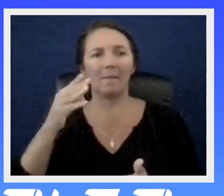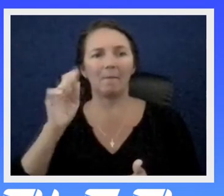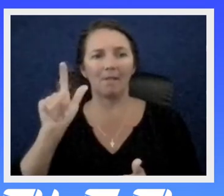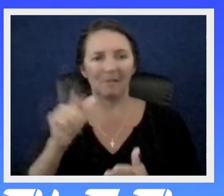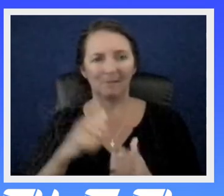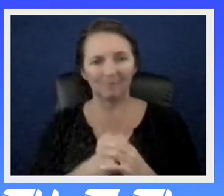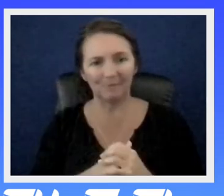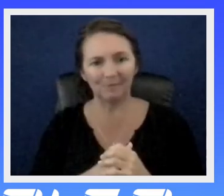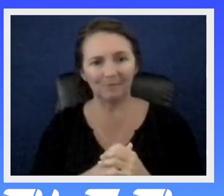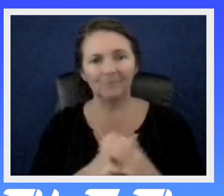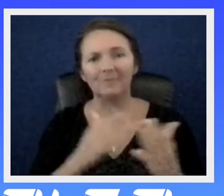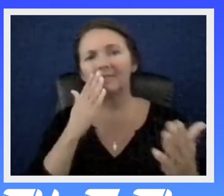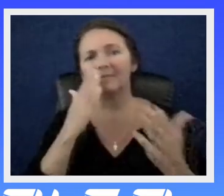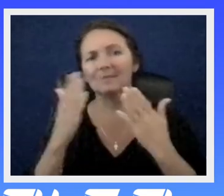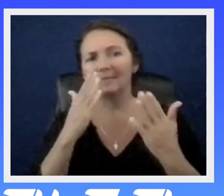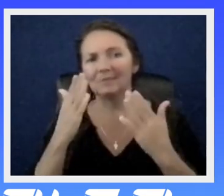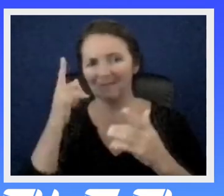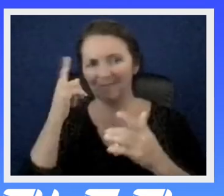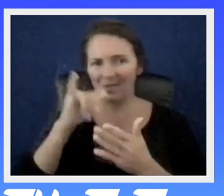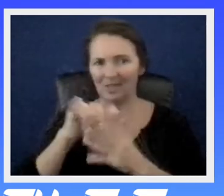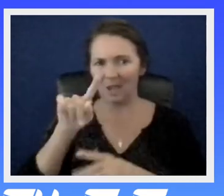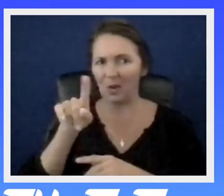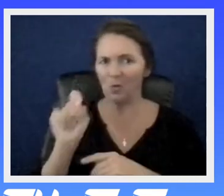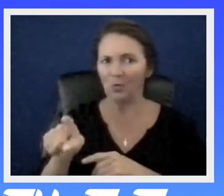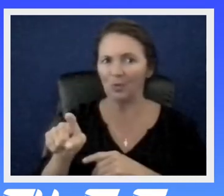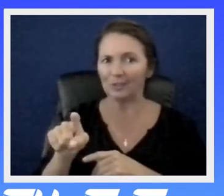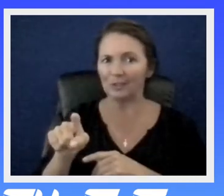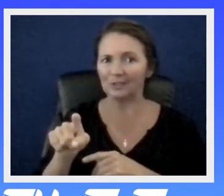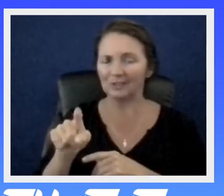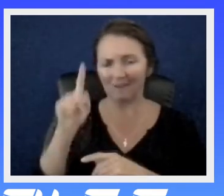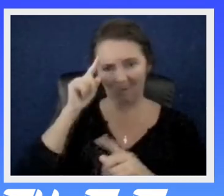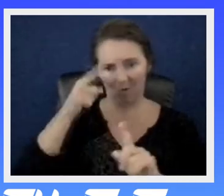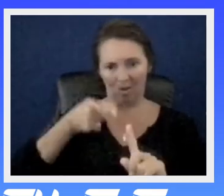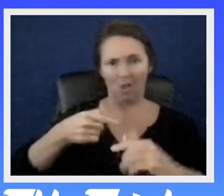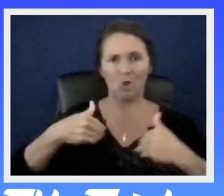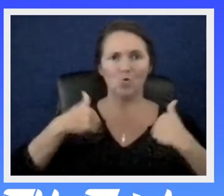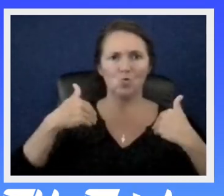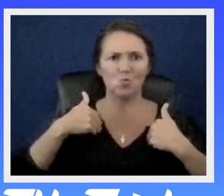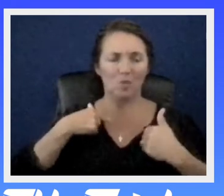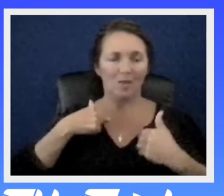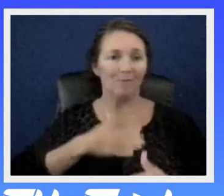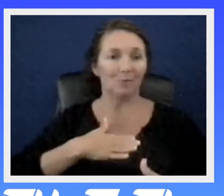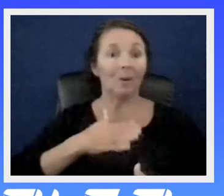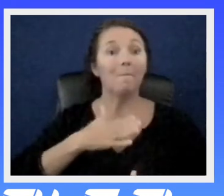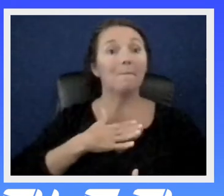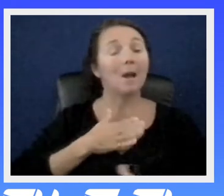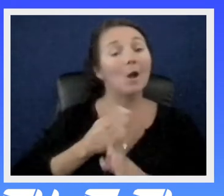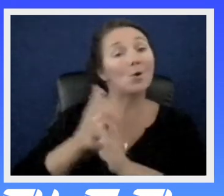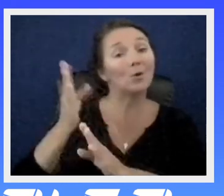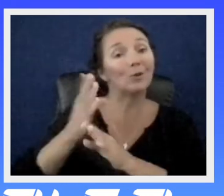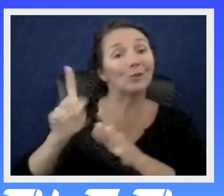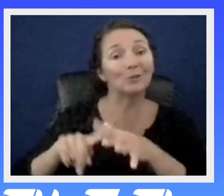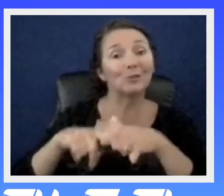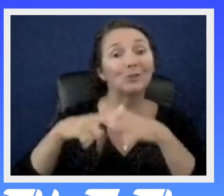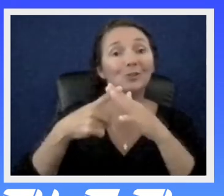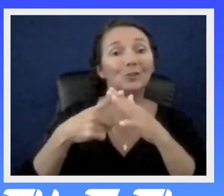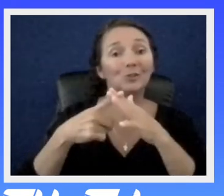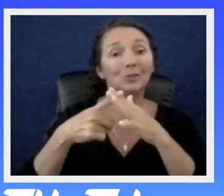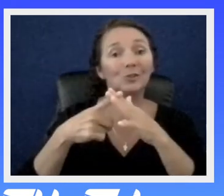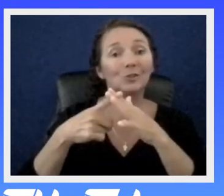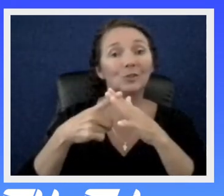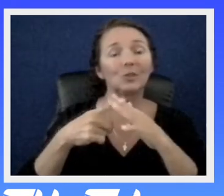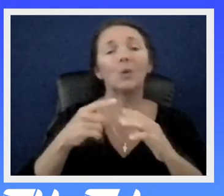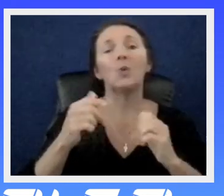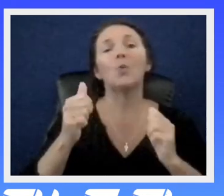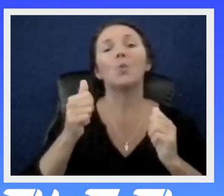Thank you for that question, and specifically the youth piece. I started my career, my legal career, representing students in education